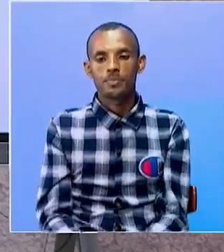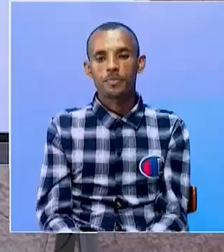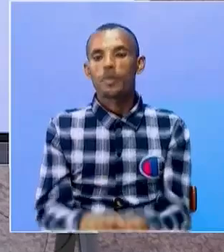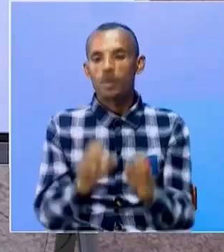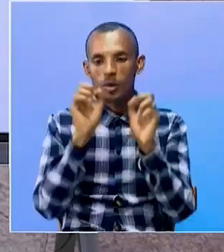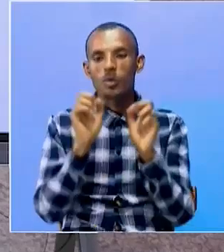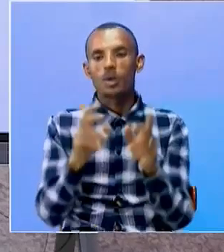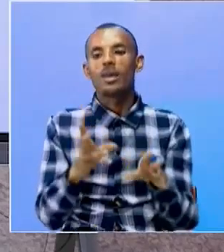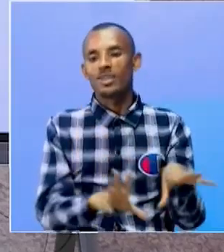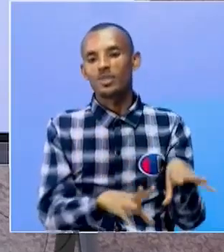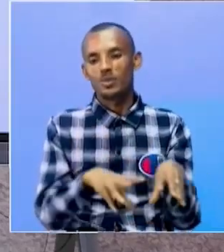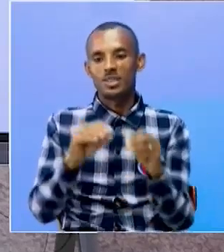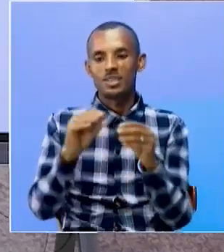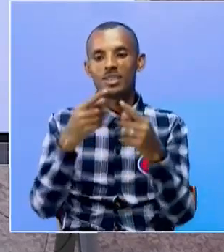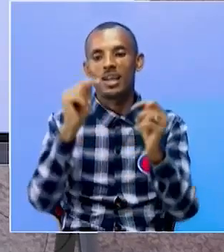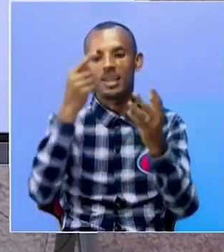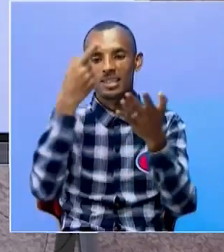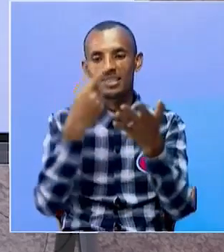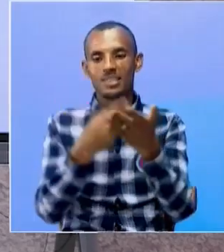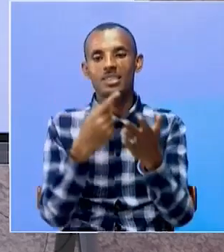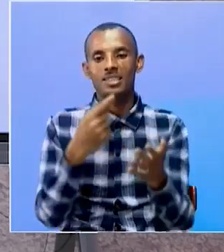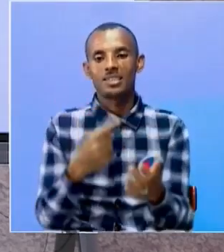Okay, students, try this one.